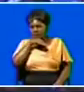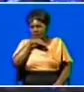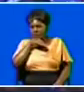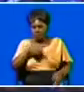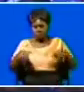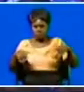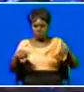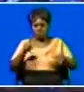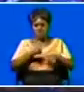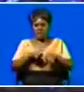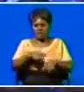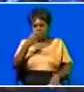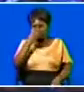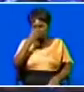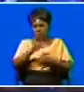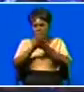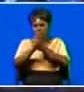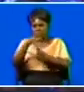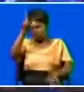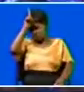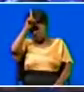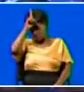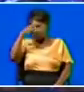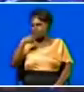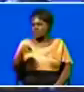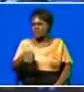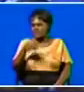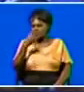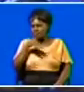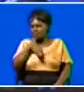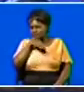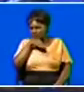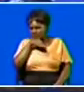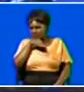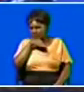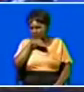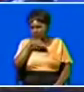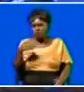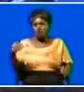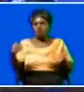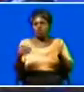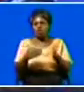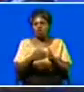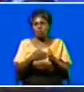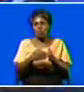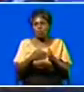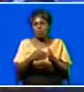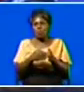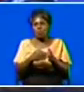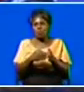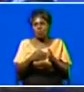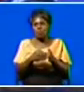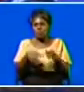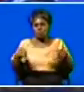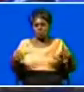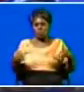rais tukipeleka hadi kwa mashinani? Tunaambia rais wewe tuliza boni, wacha atike kwa makaa. Aache